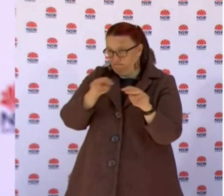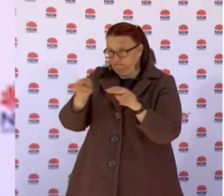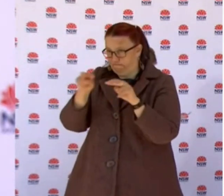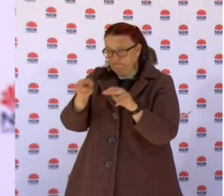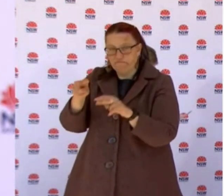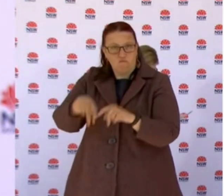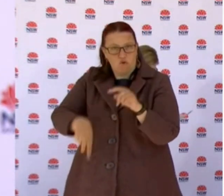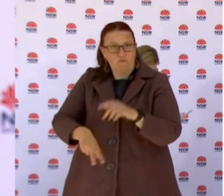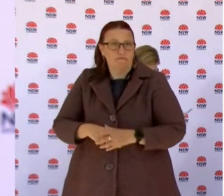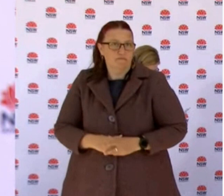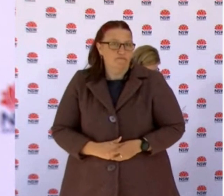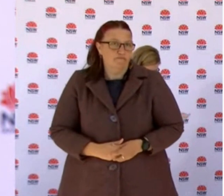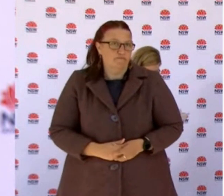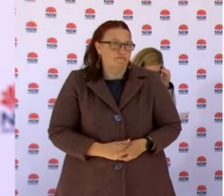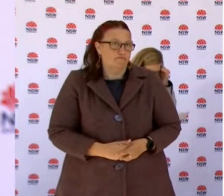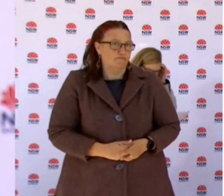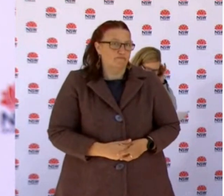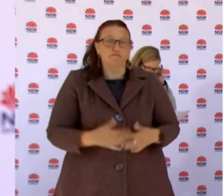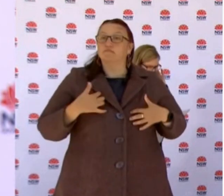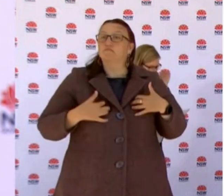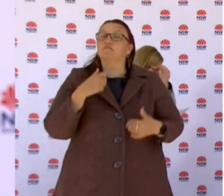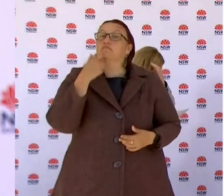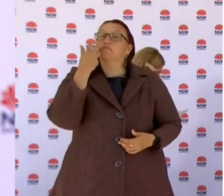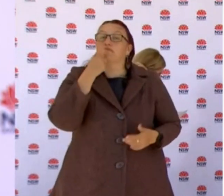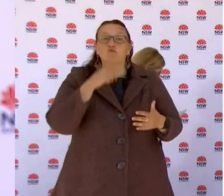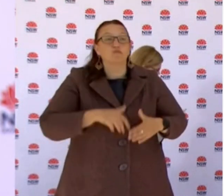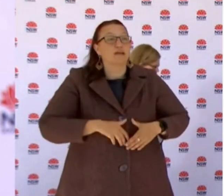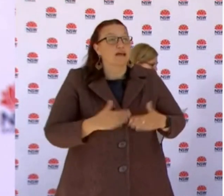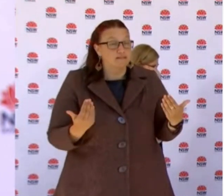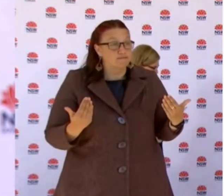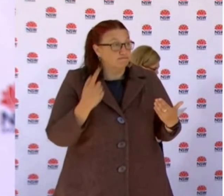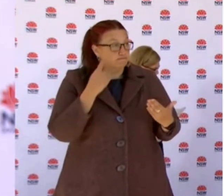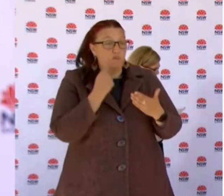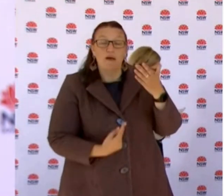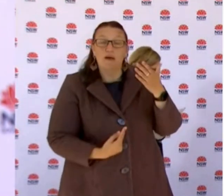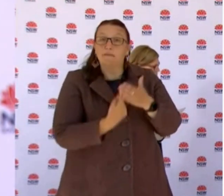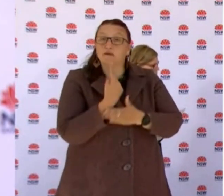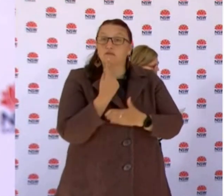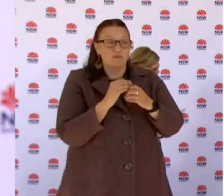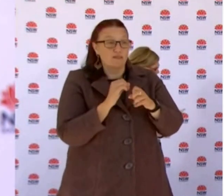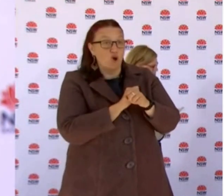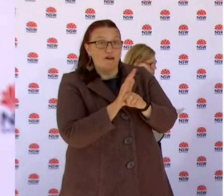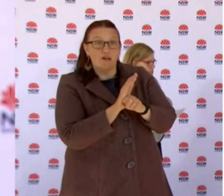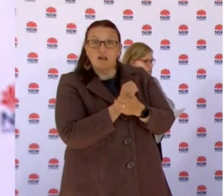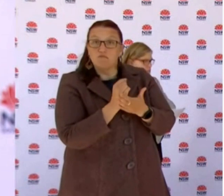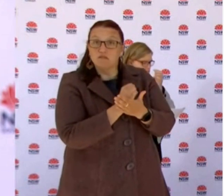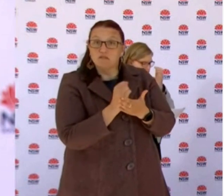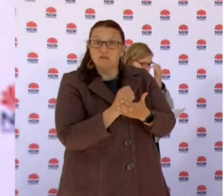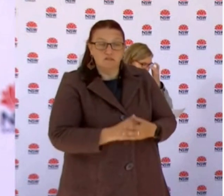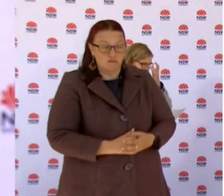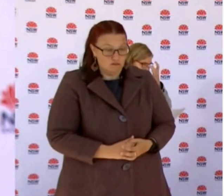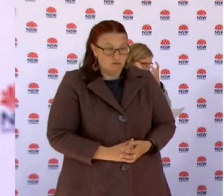And we really look forward to the next few days to see what happens with the cases, especially those who've been